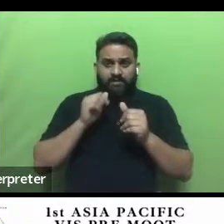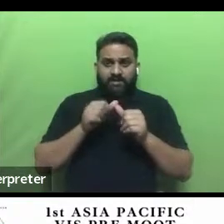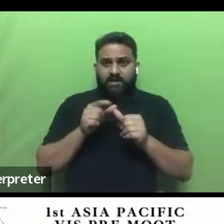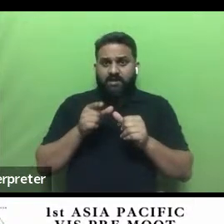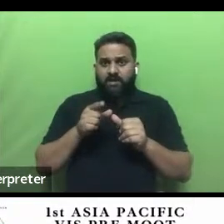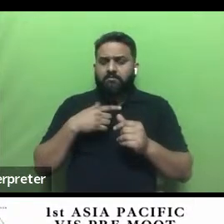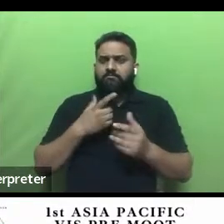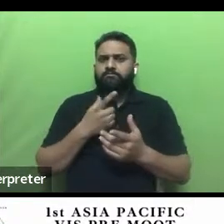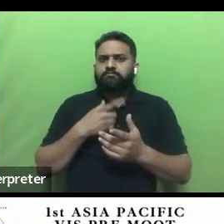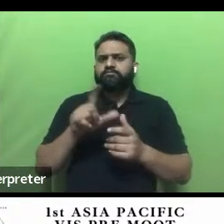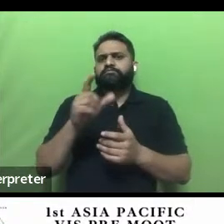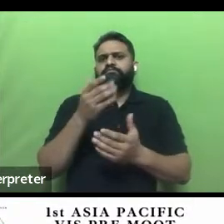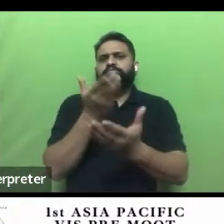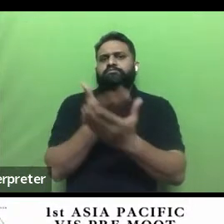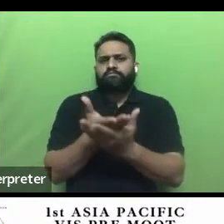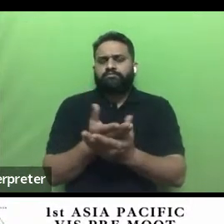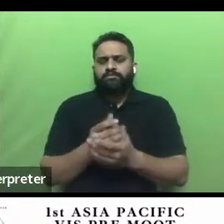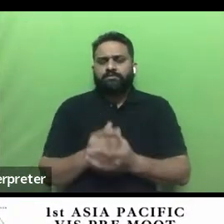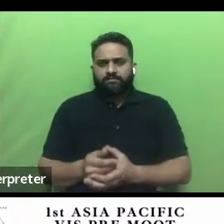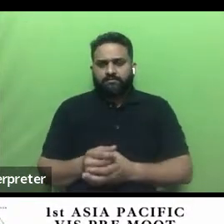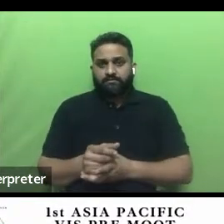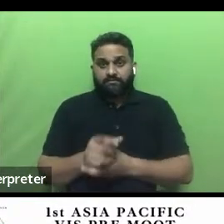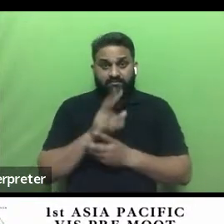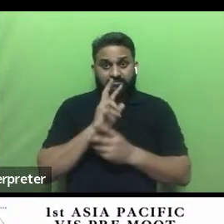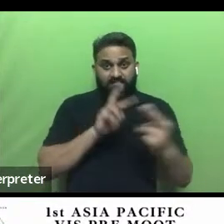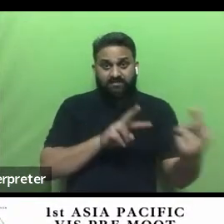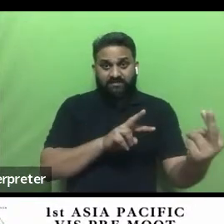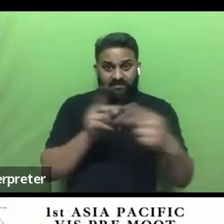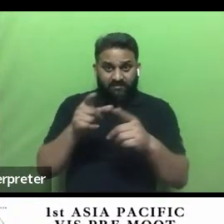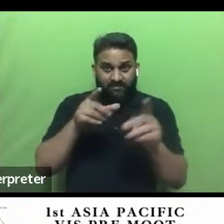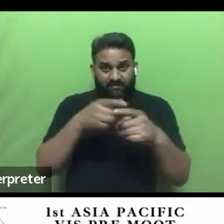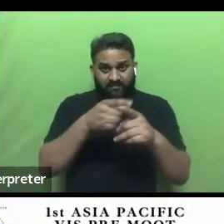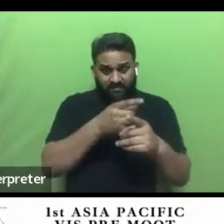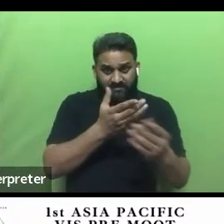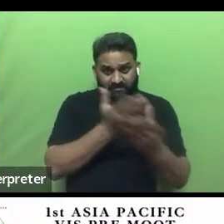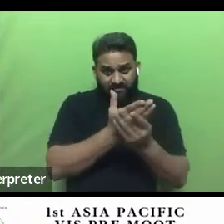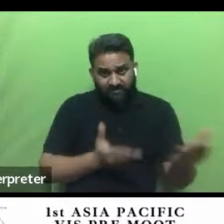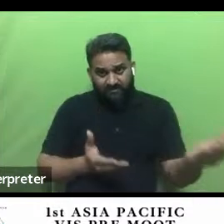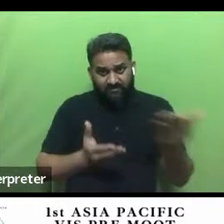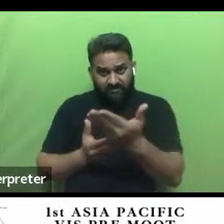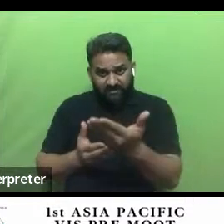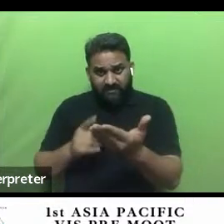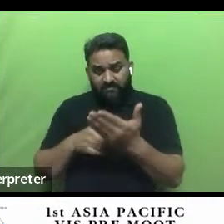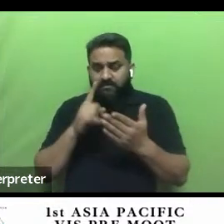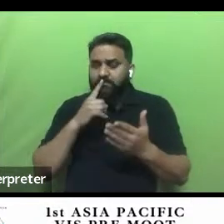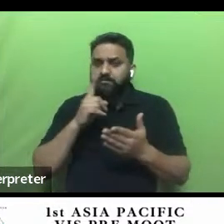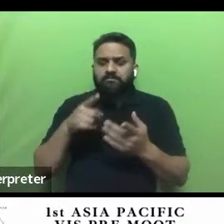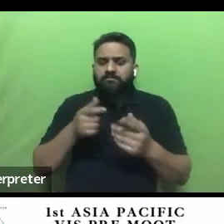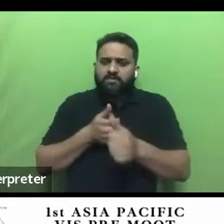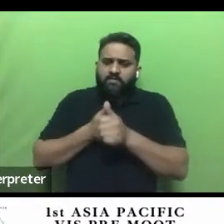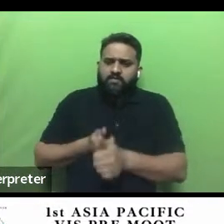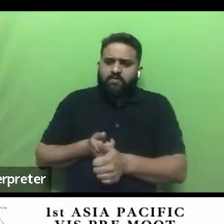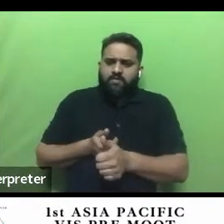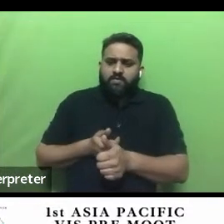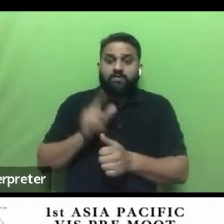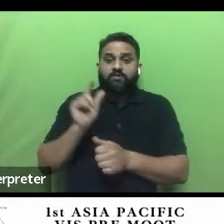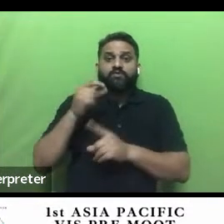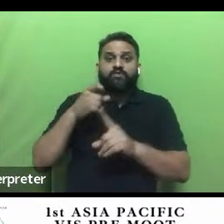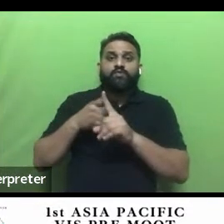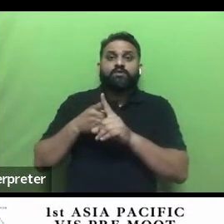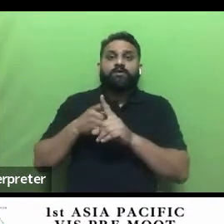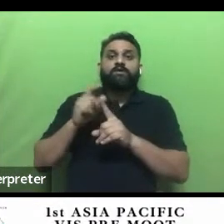arbitration. The respondent has submitted that the tribunal should follow the United Kingdom Supreme